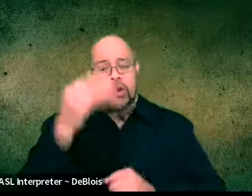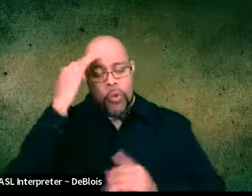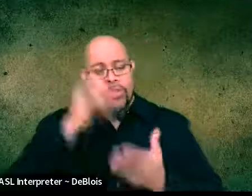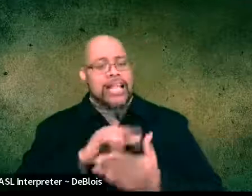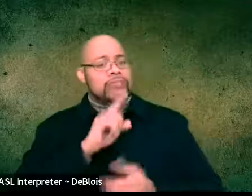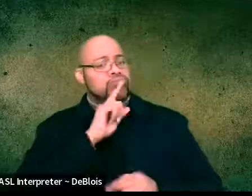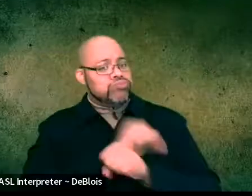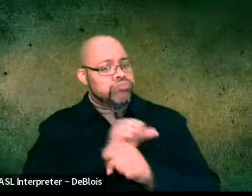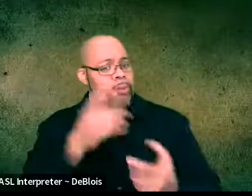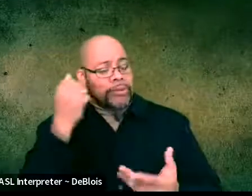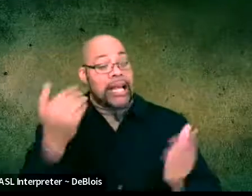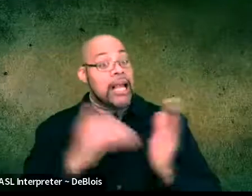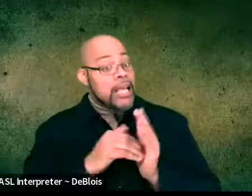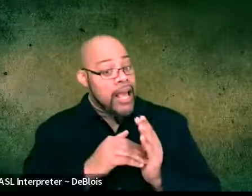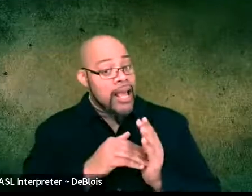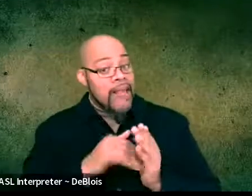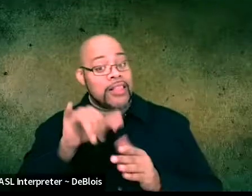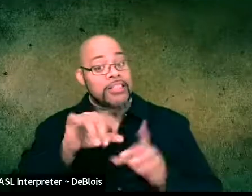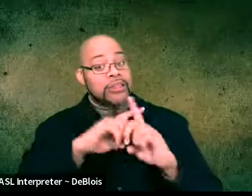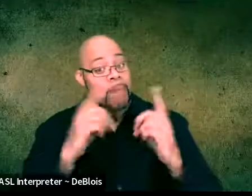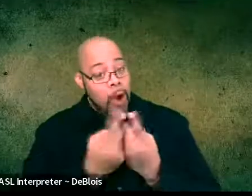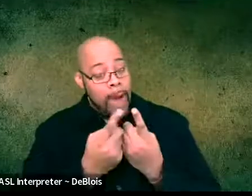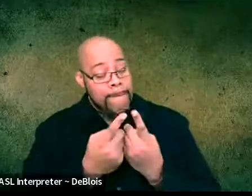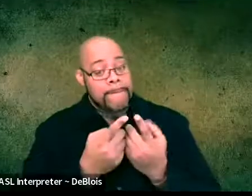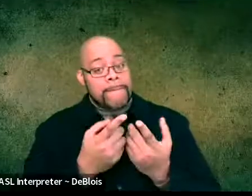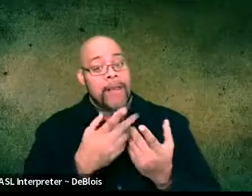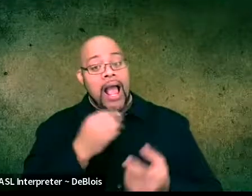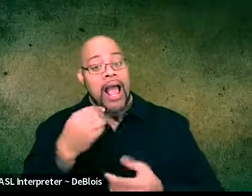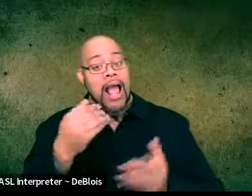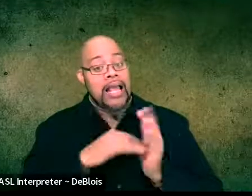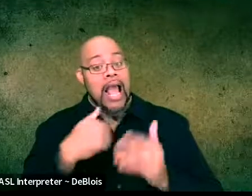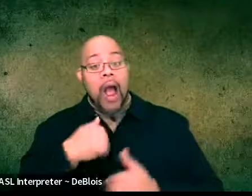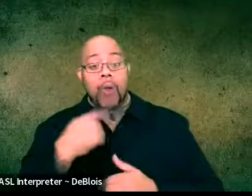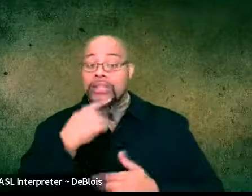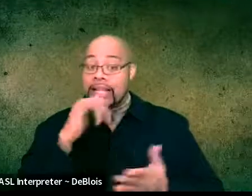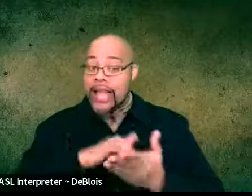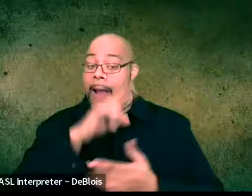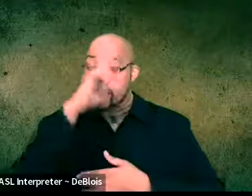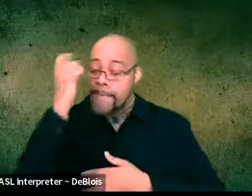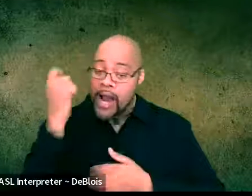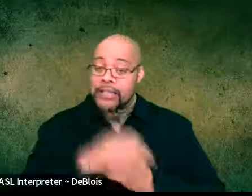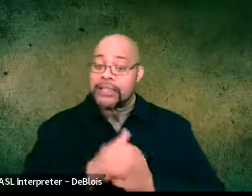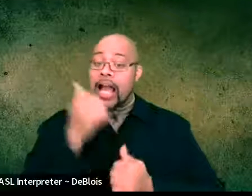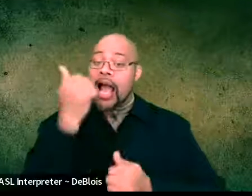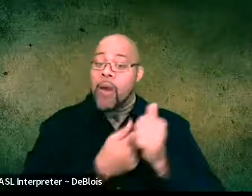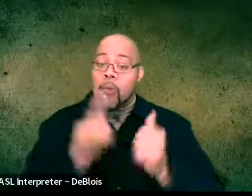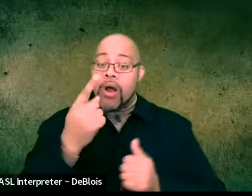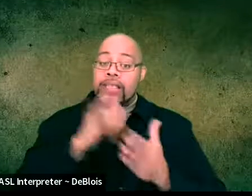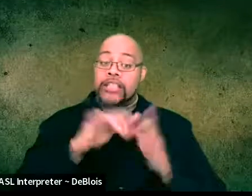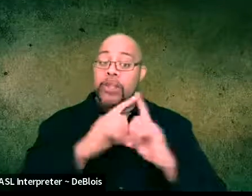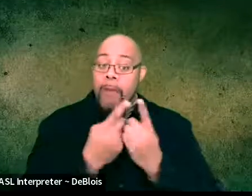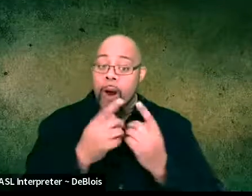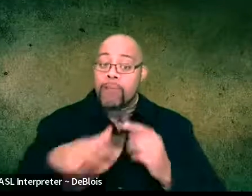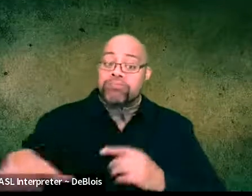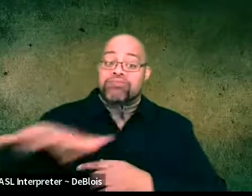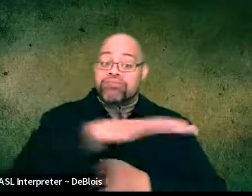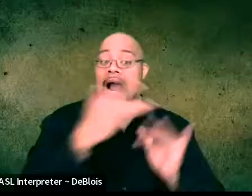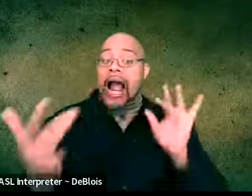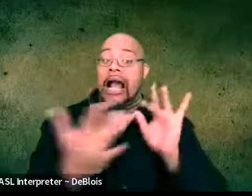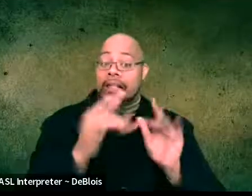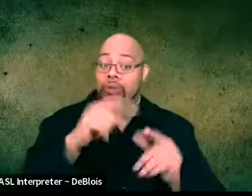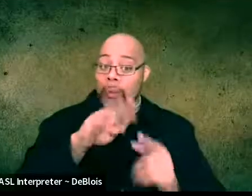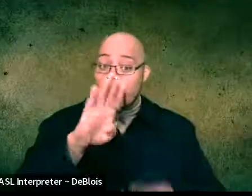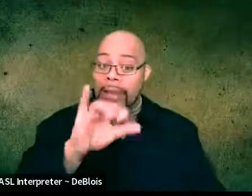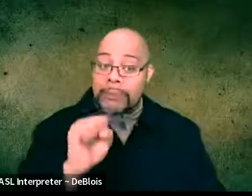is real. Because again, these departments, and again, I'm going to say this because every one of these departments has reached out to